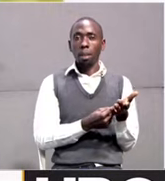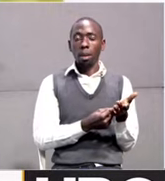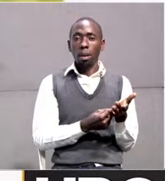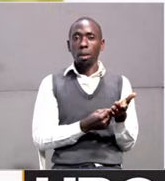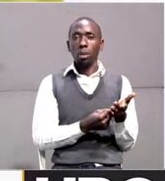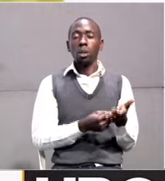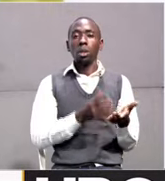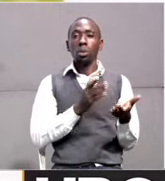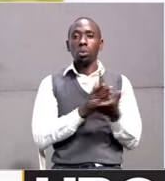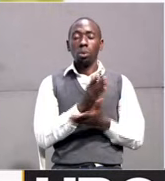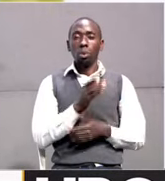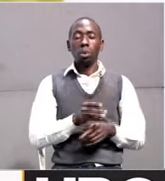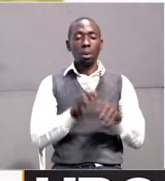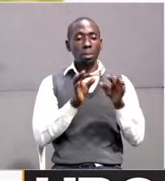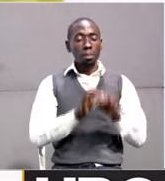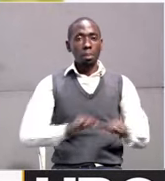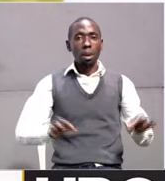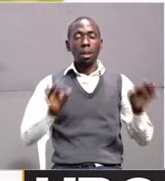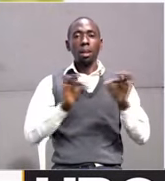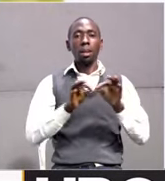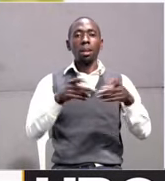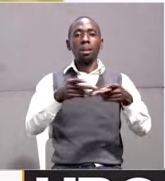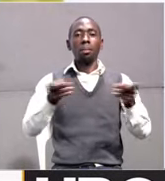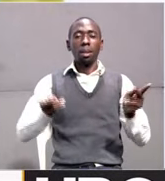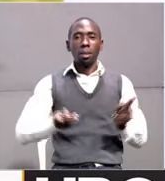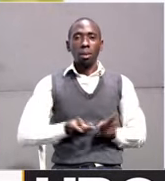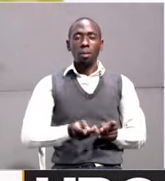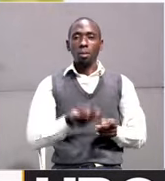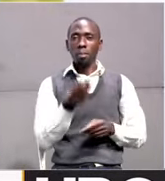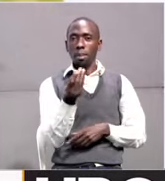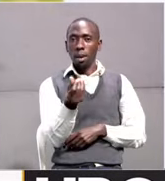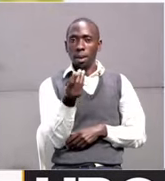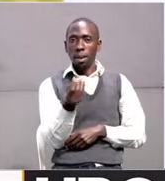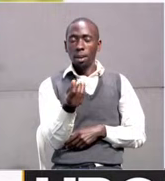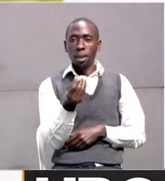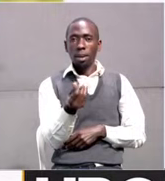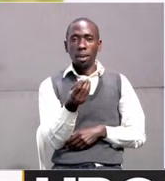is really mainly a place of wealth creators.